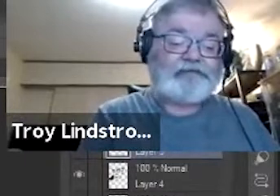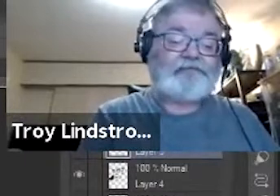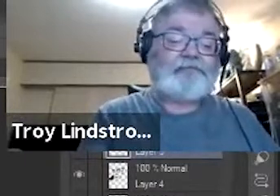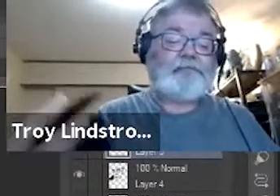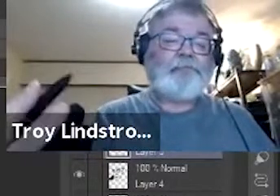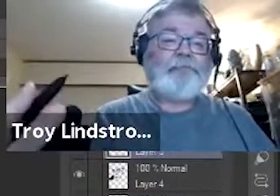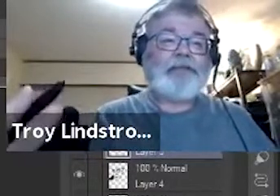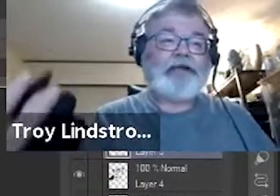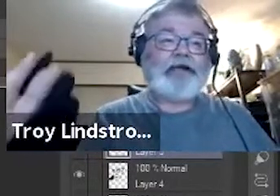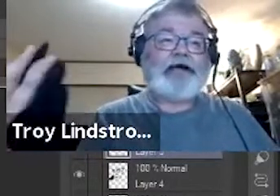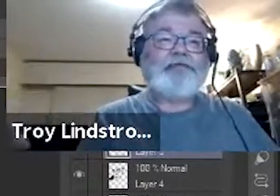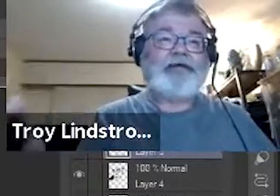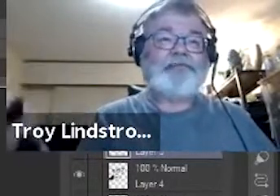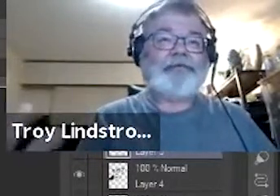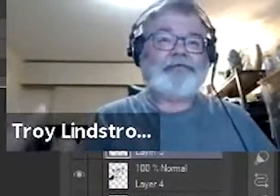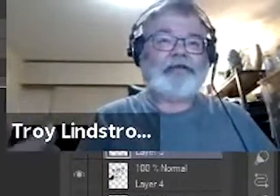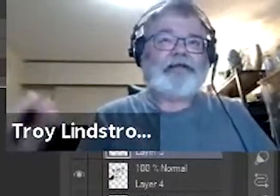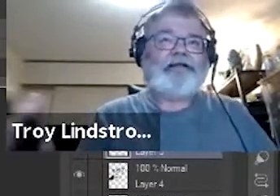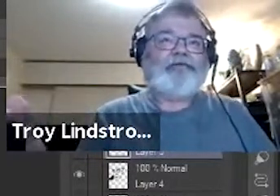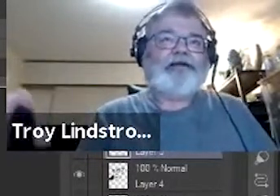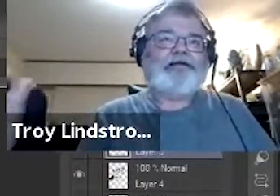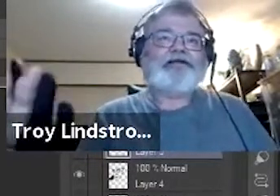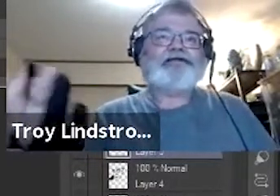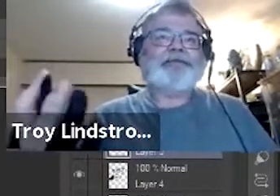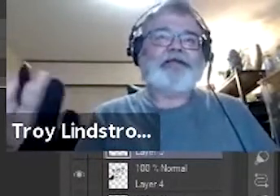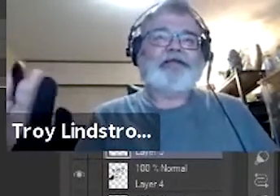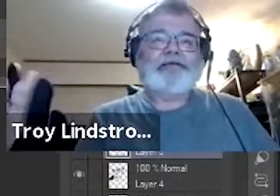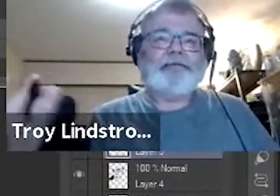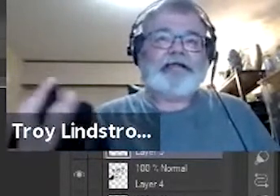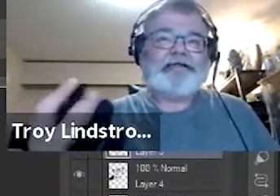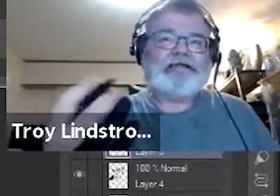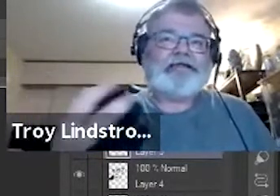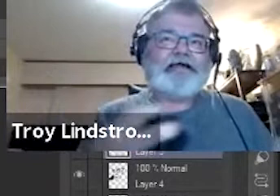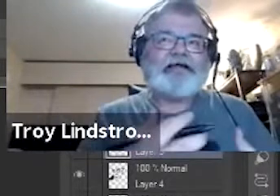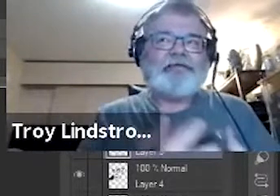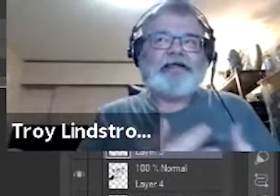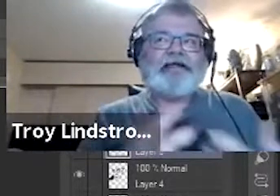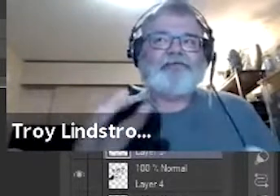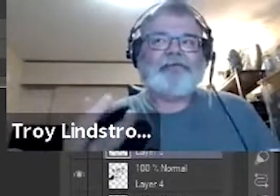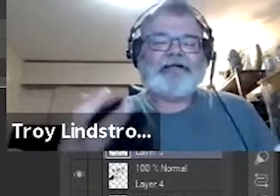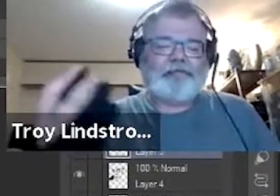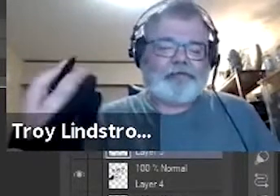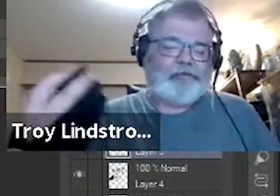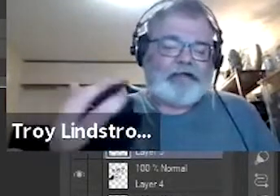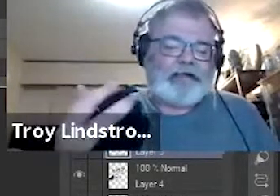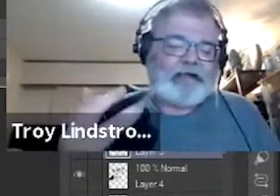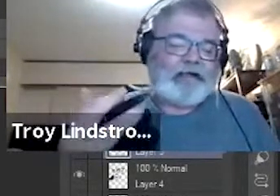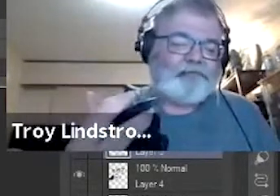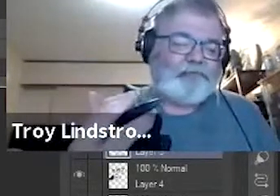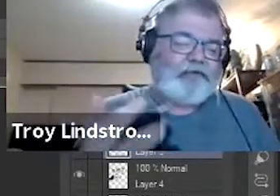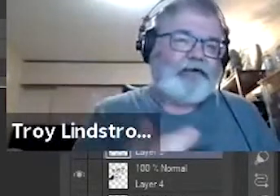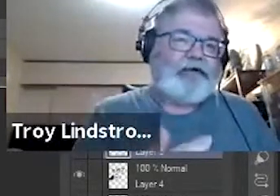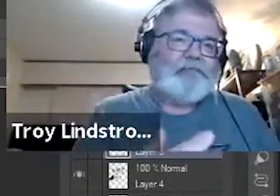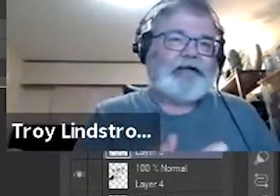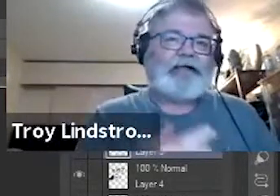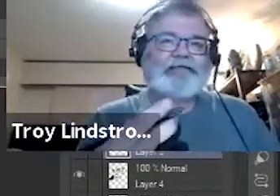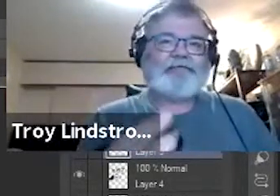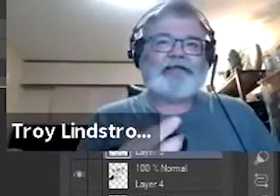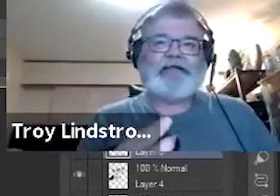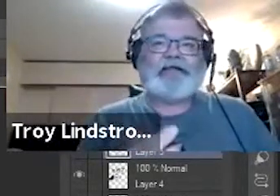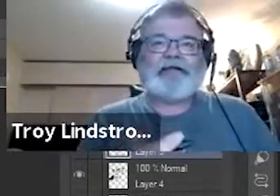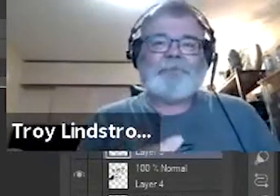It's just like I've had people that didn't want to touch me because they thought they would get infected with what I have.